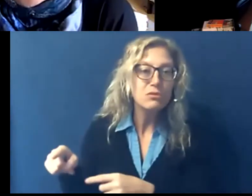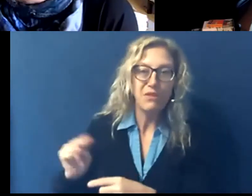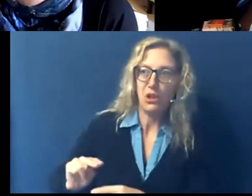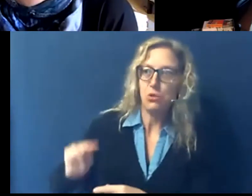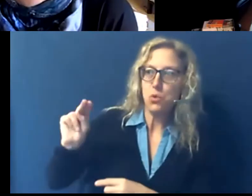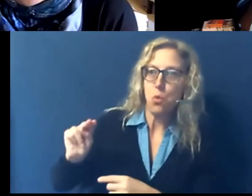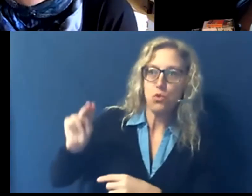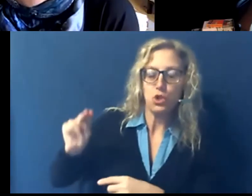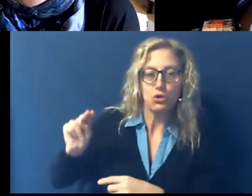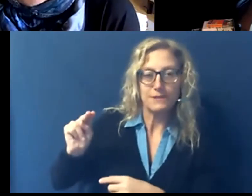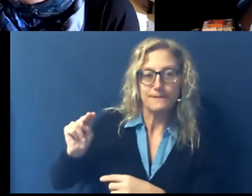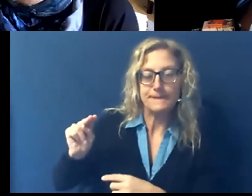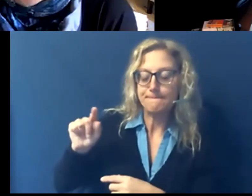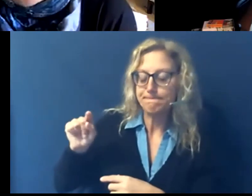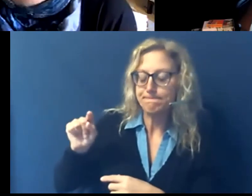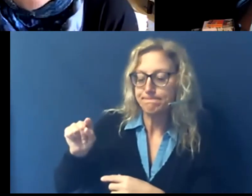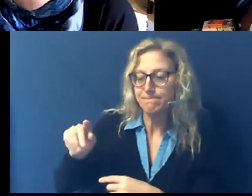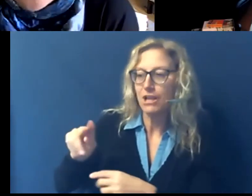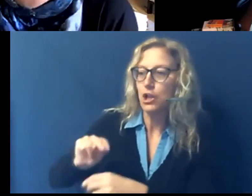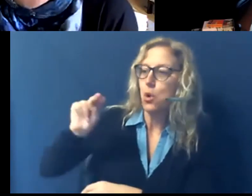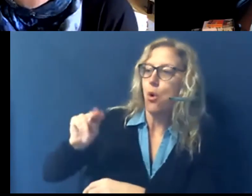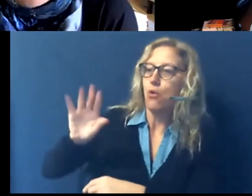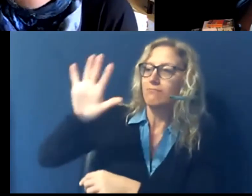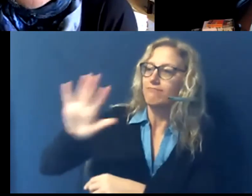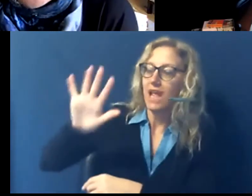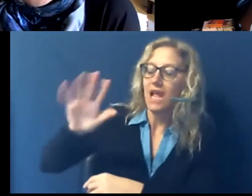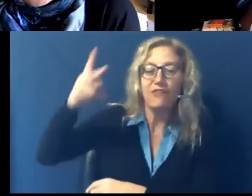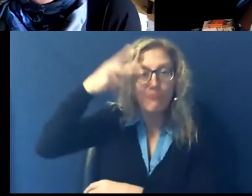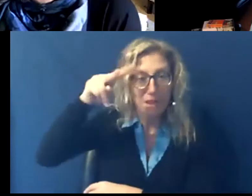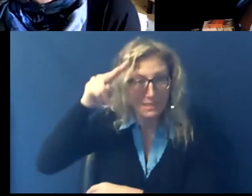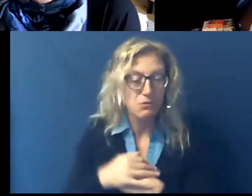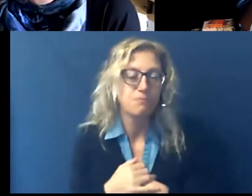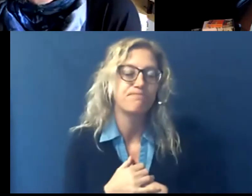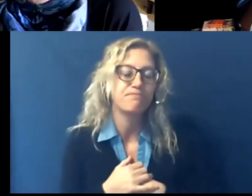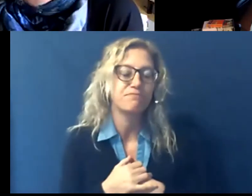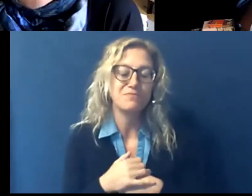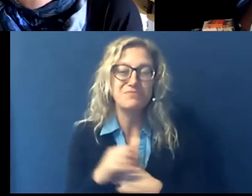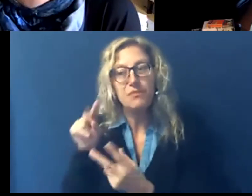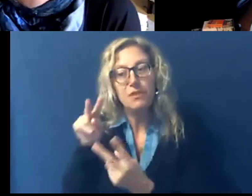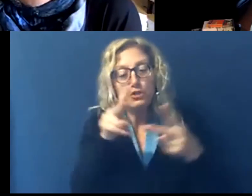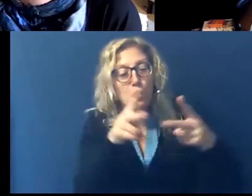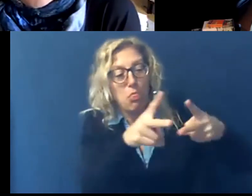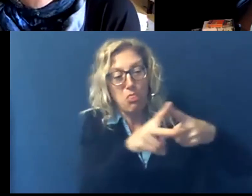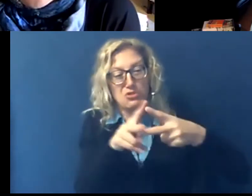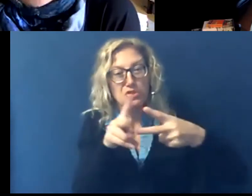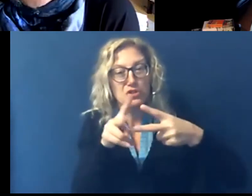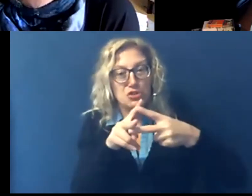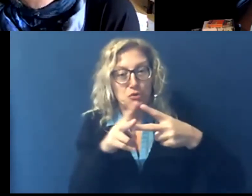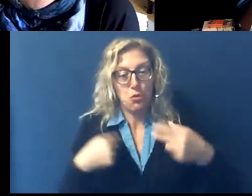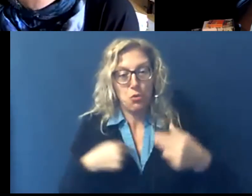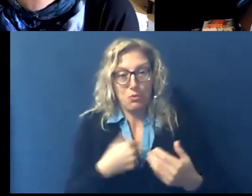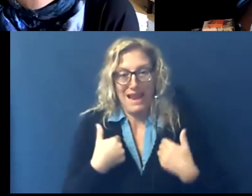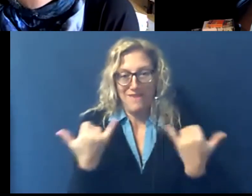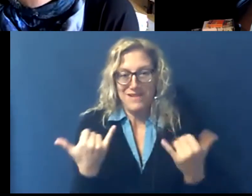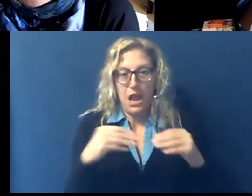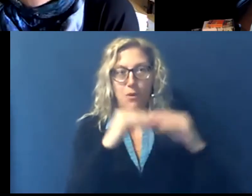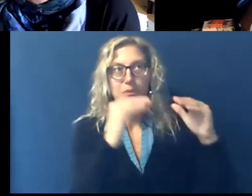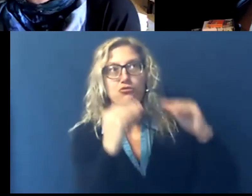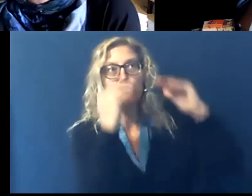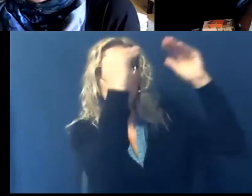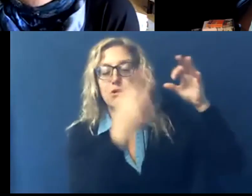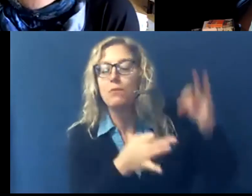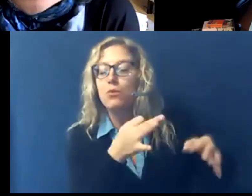northern regions of Mexico. So those are the 2 cases that we have in the Supreme Court.